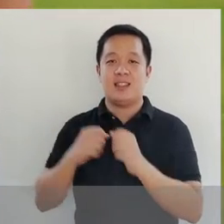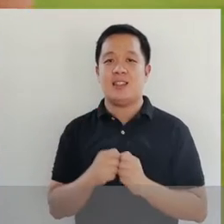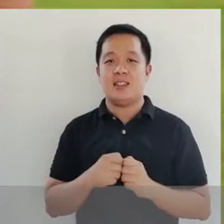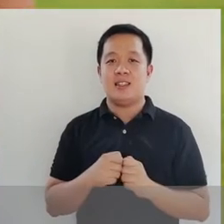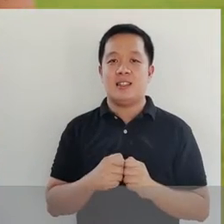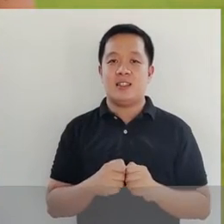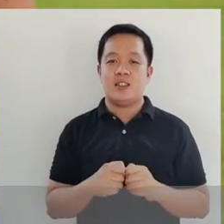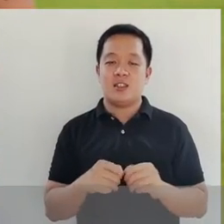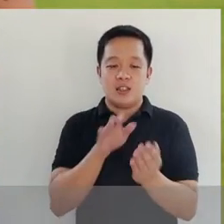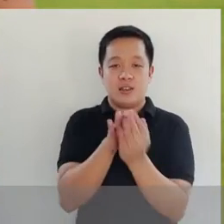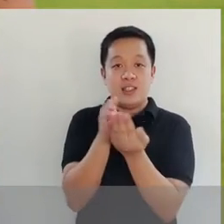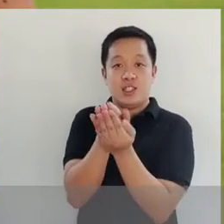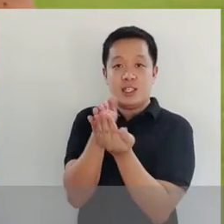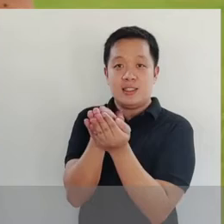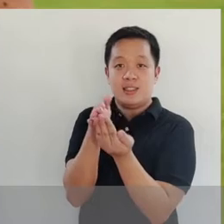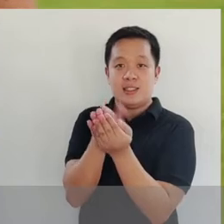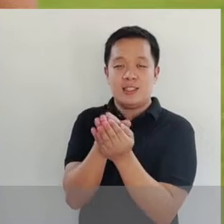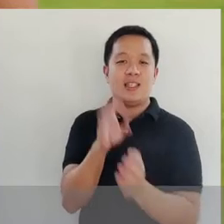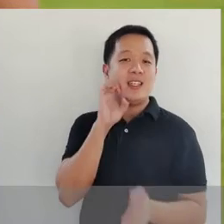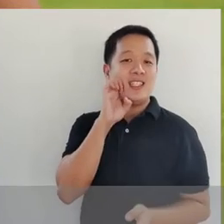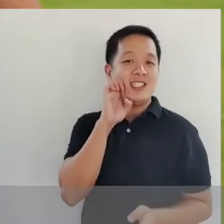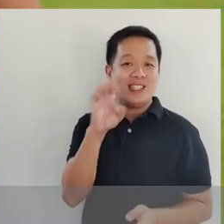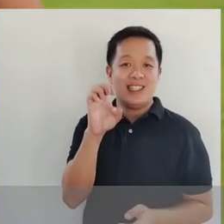seashells, she,